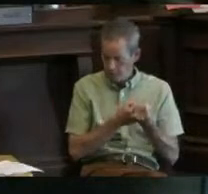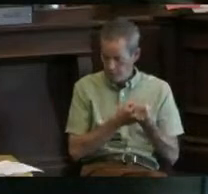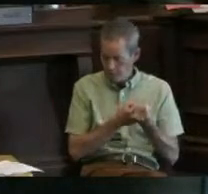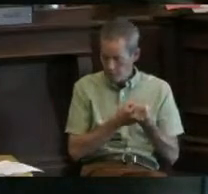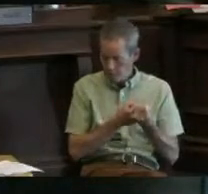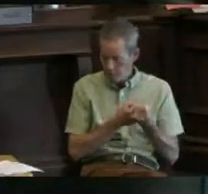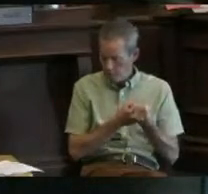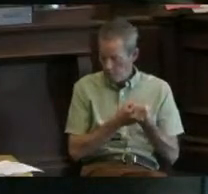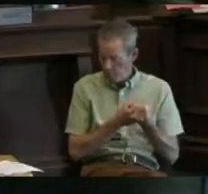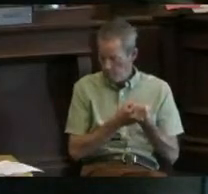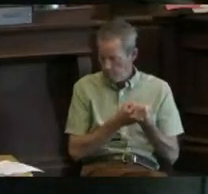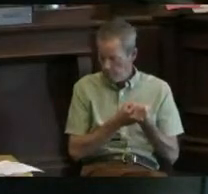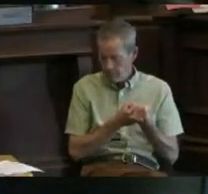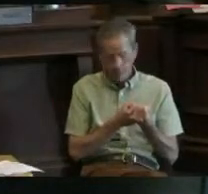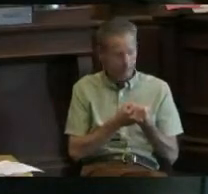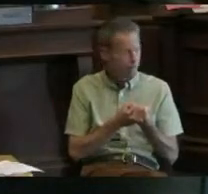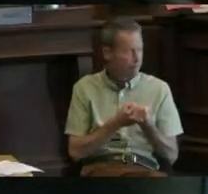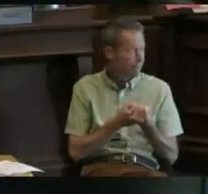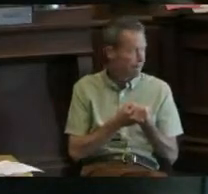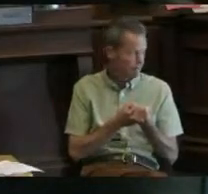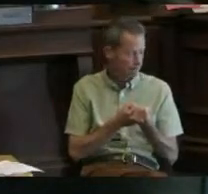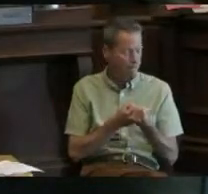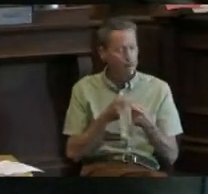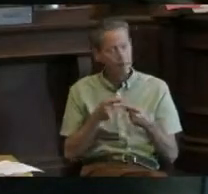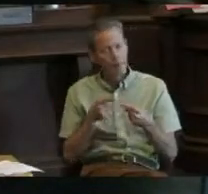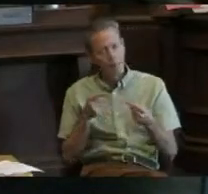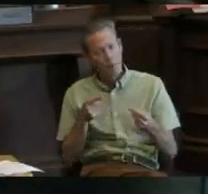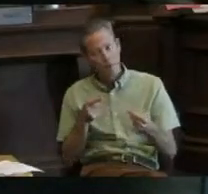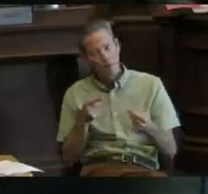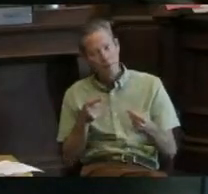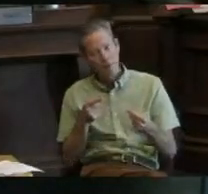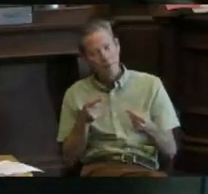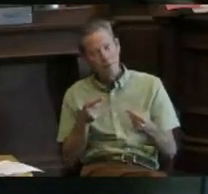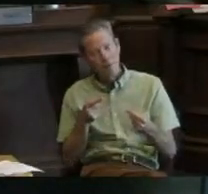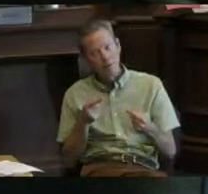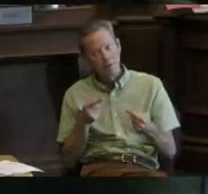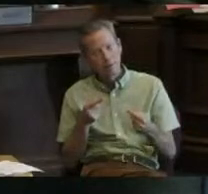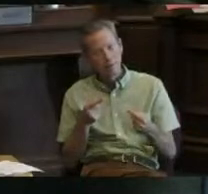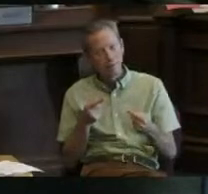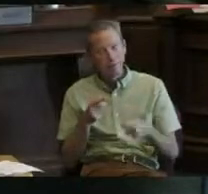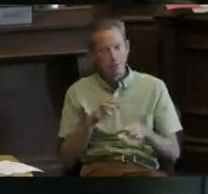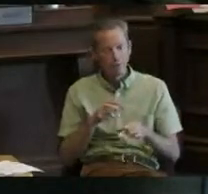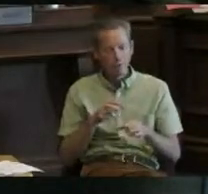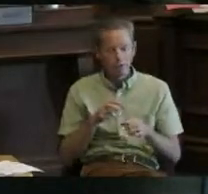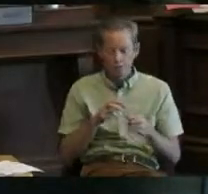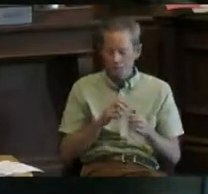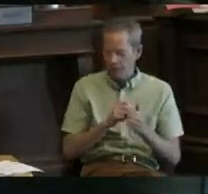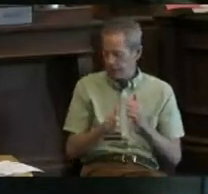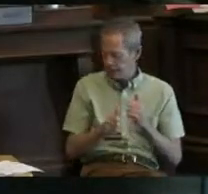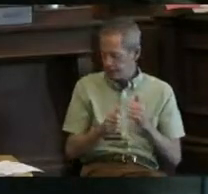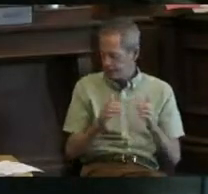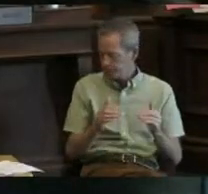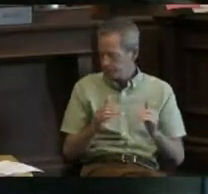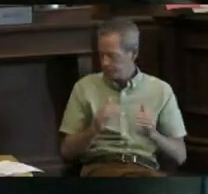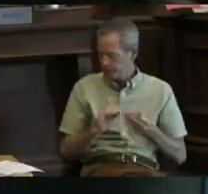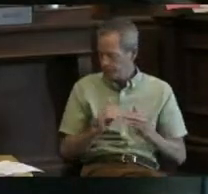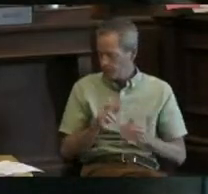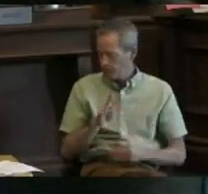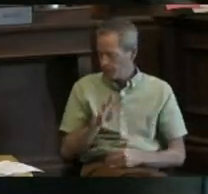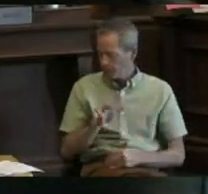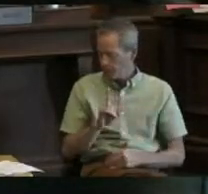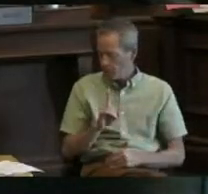of introductory number 350, please say aye. Aye. Aye. All opposed, please say nay. Introductory passes. Introductory